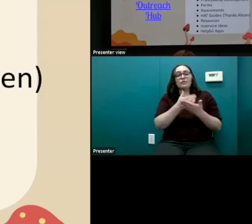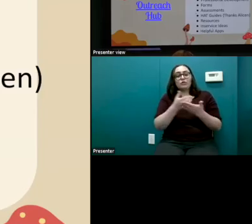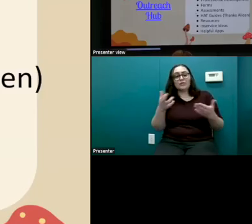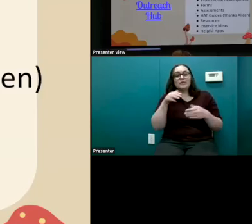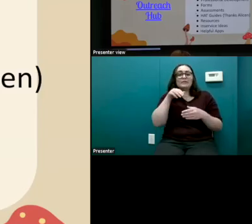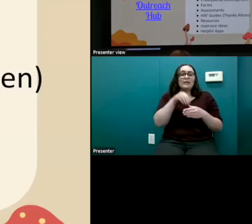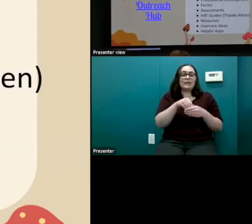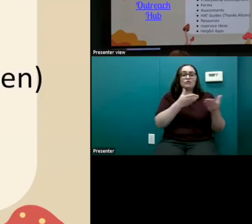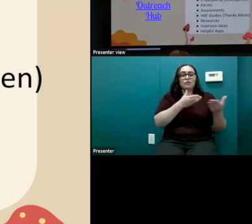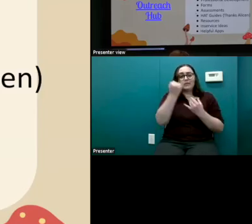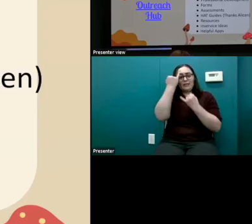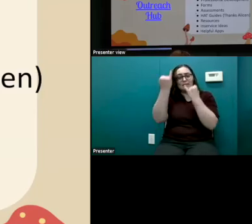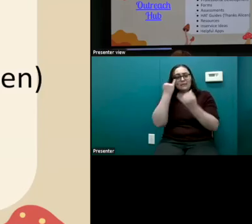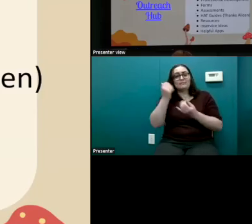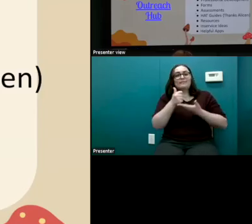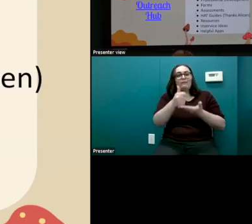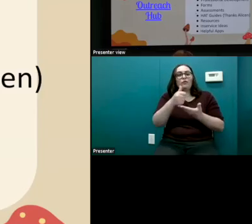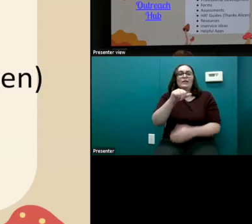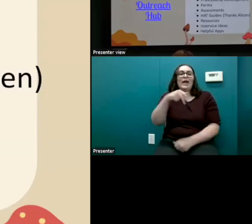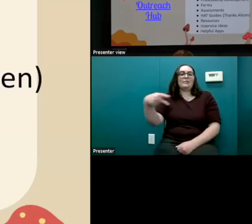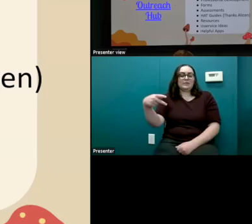apps. And so